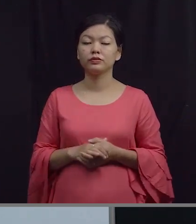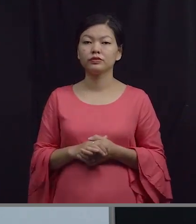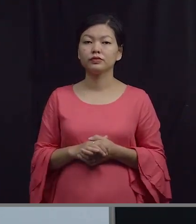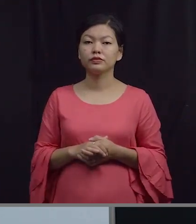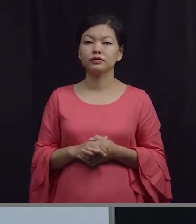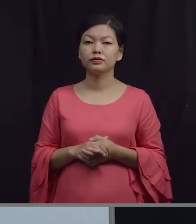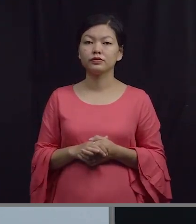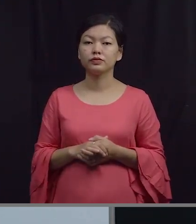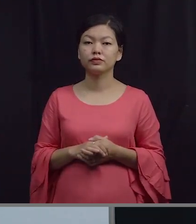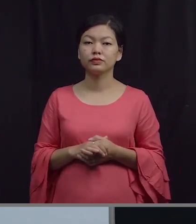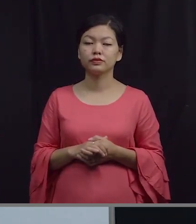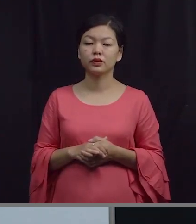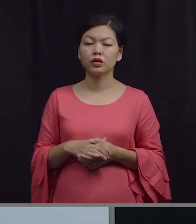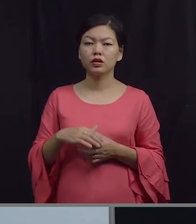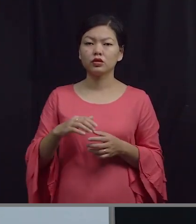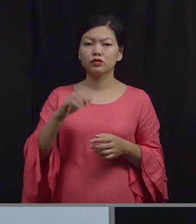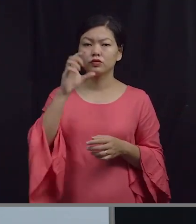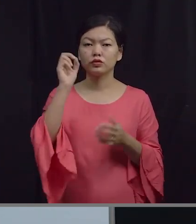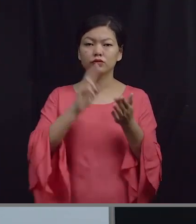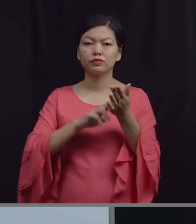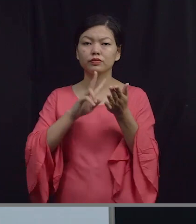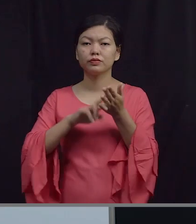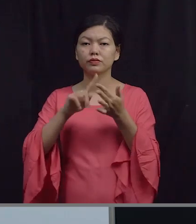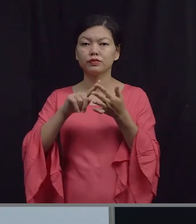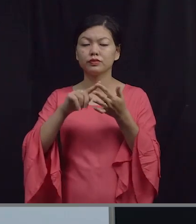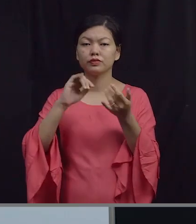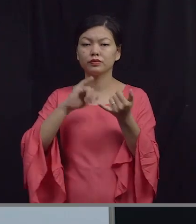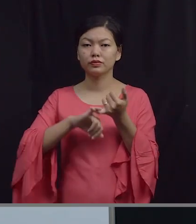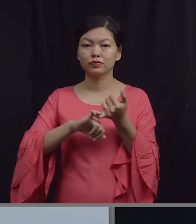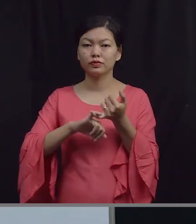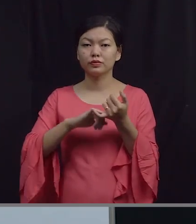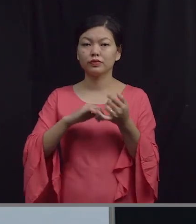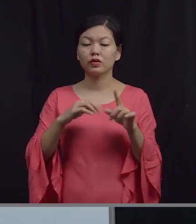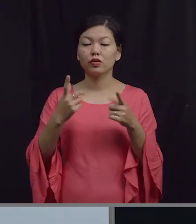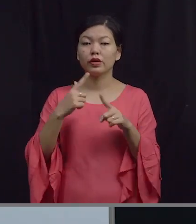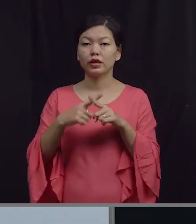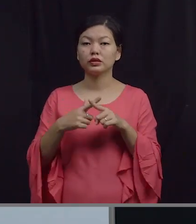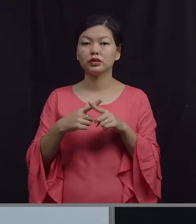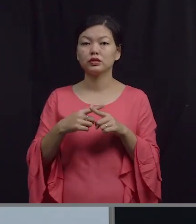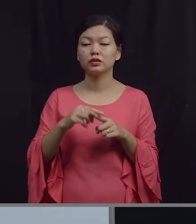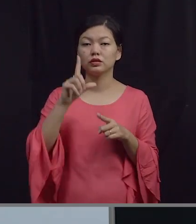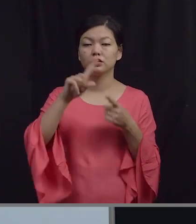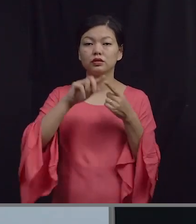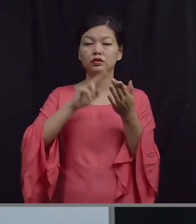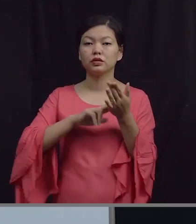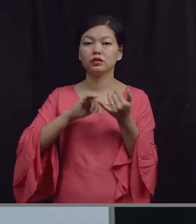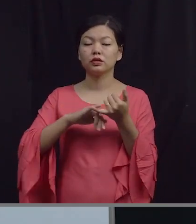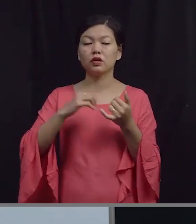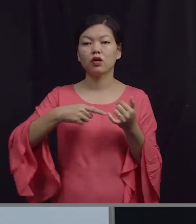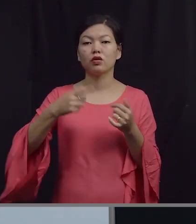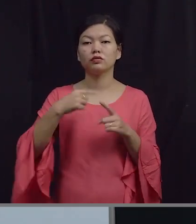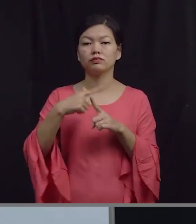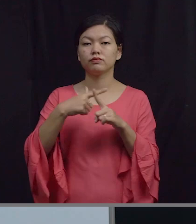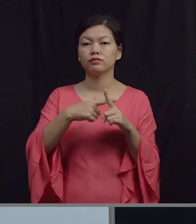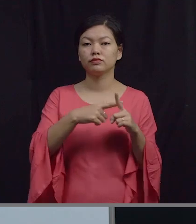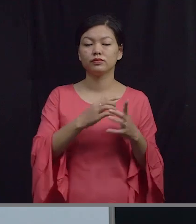for the convex lenses focal length is always positive. Okay, so that's the data we have given, and what I have to calculate. So let's check